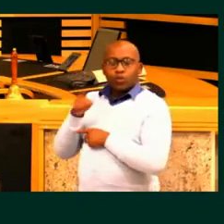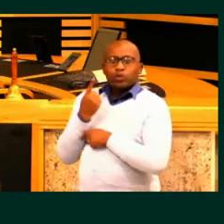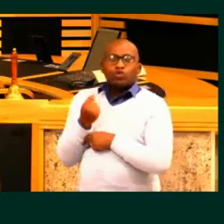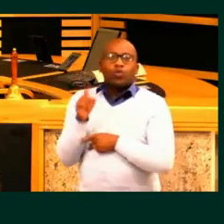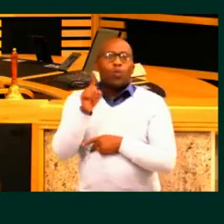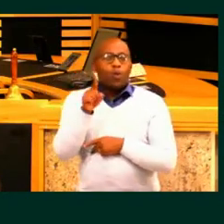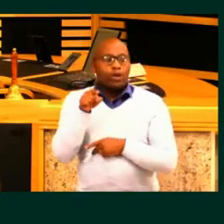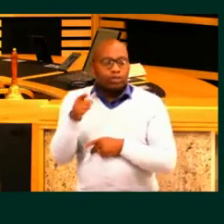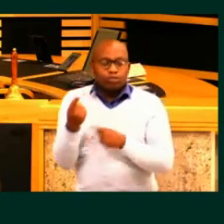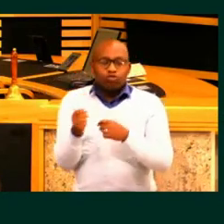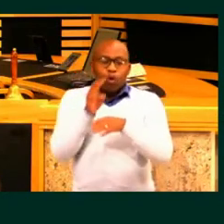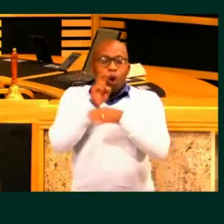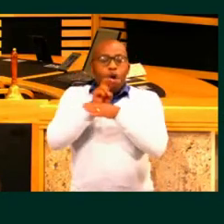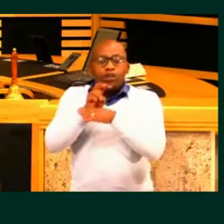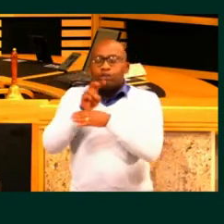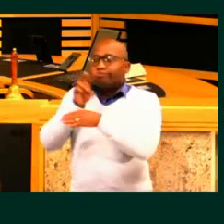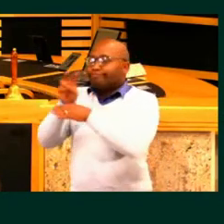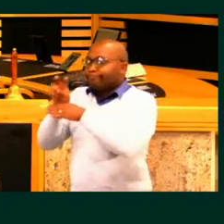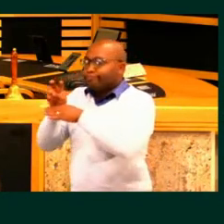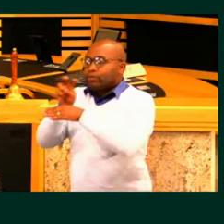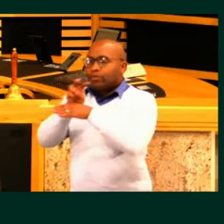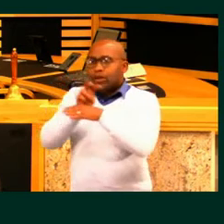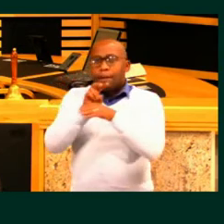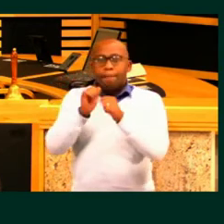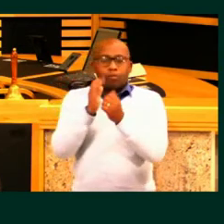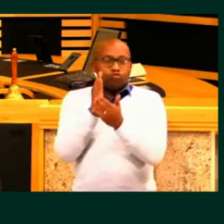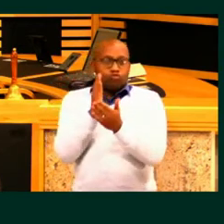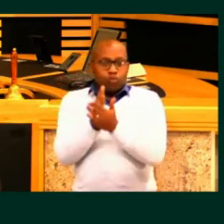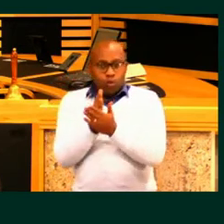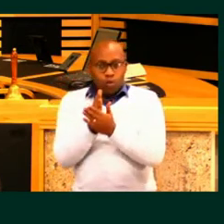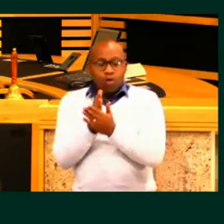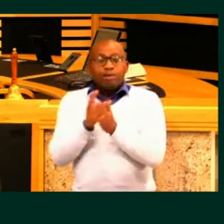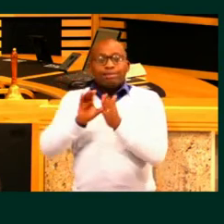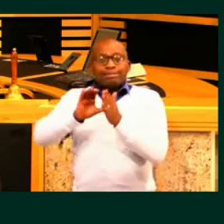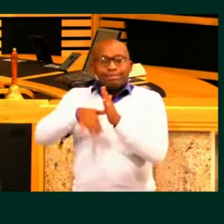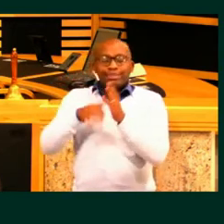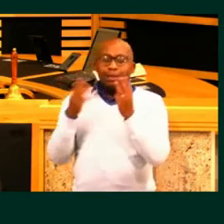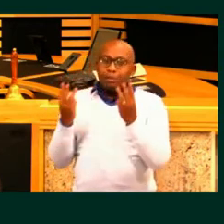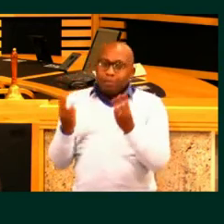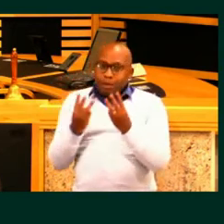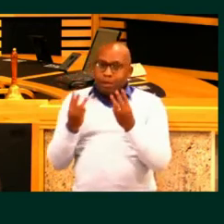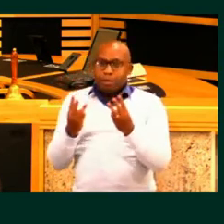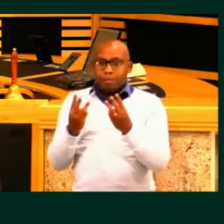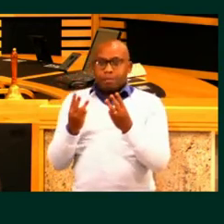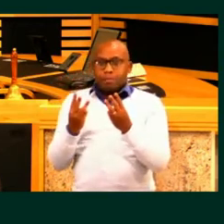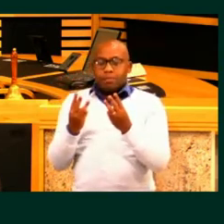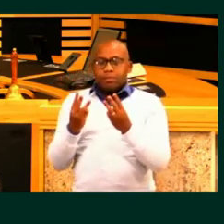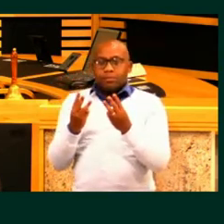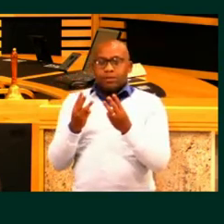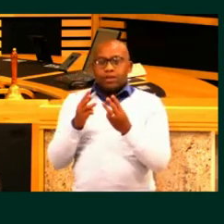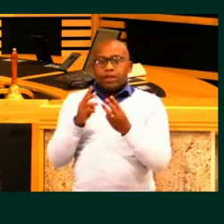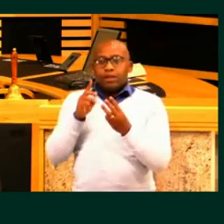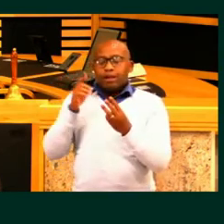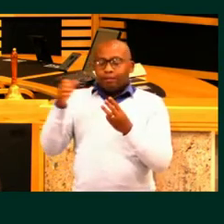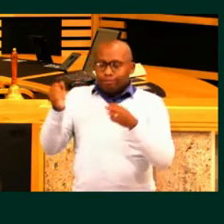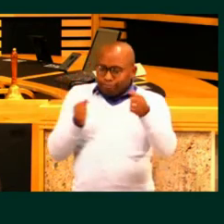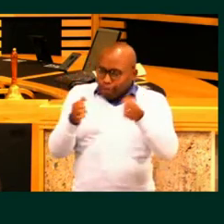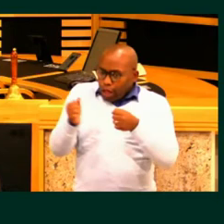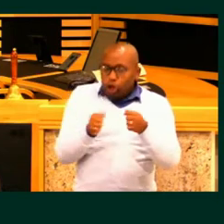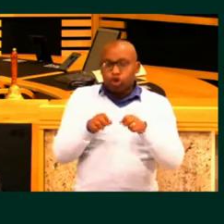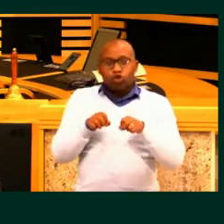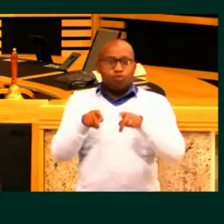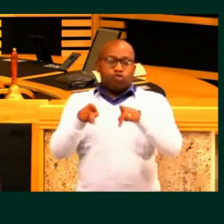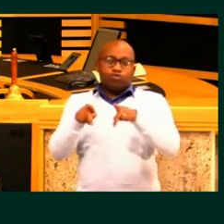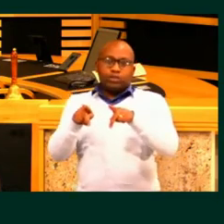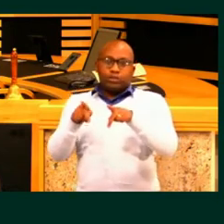oversight to make sure that people with disabilities are appointed women are appointed